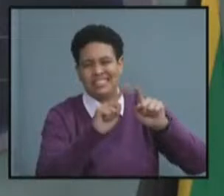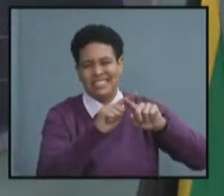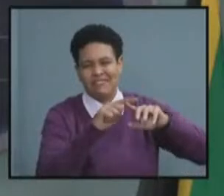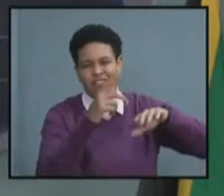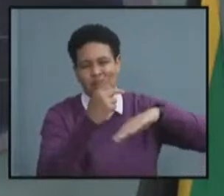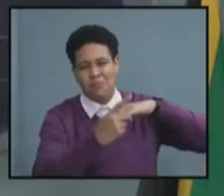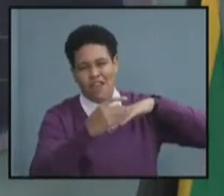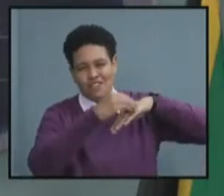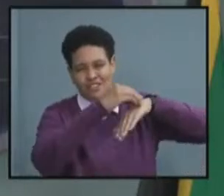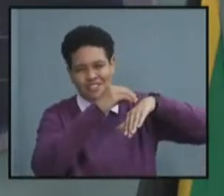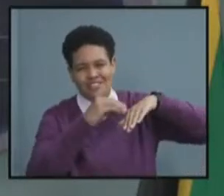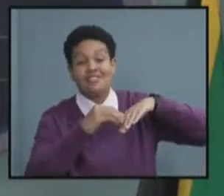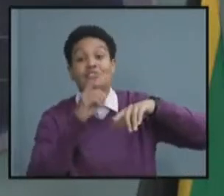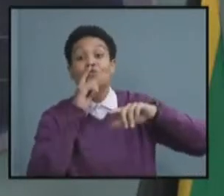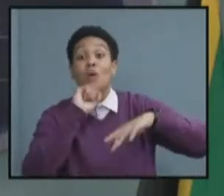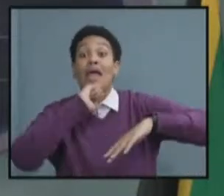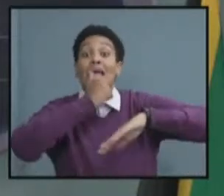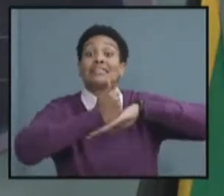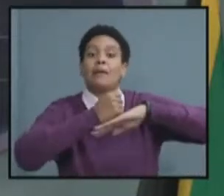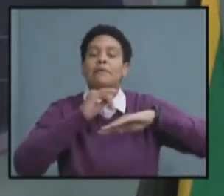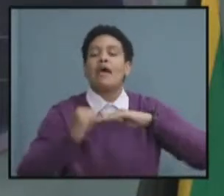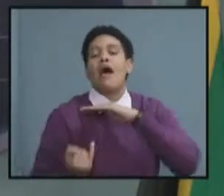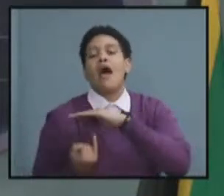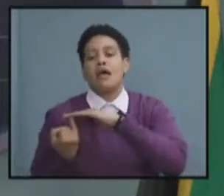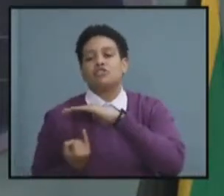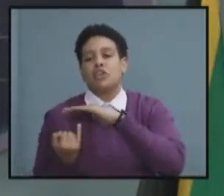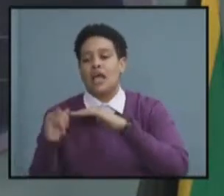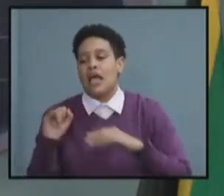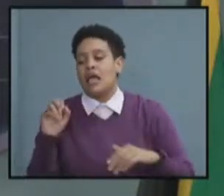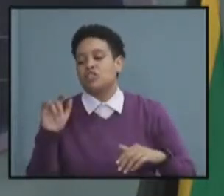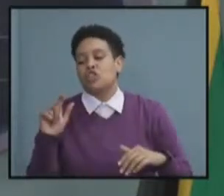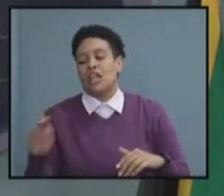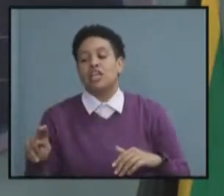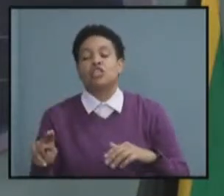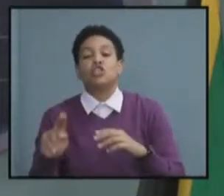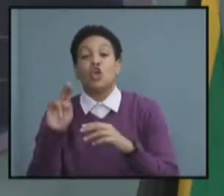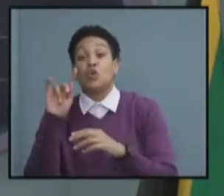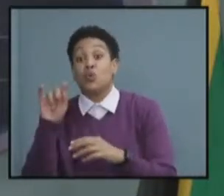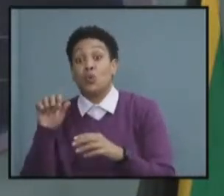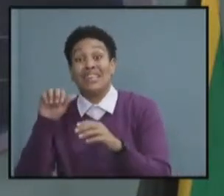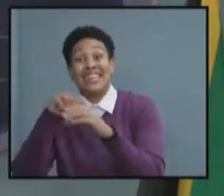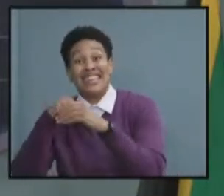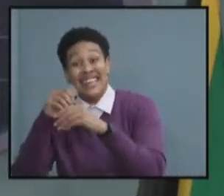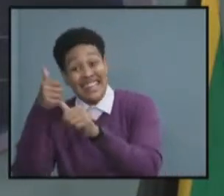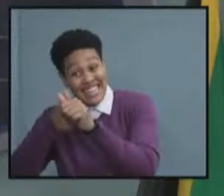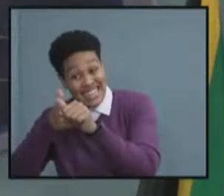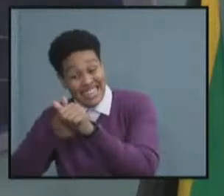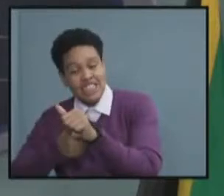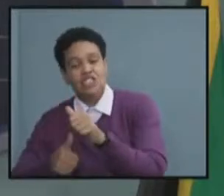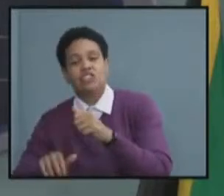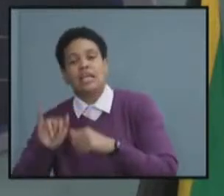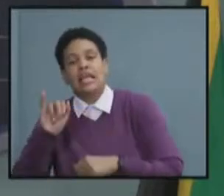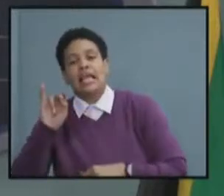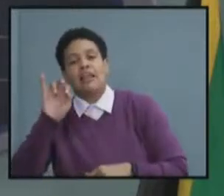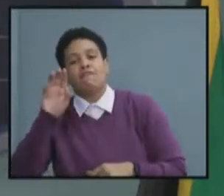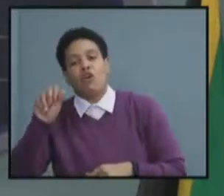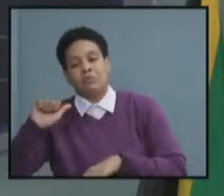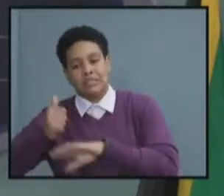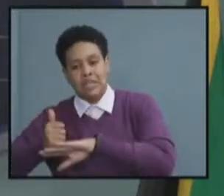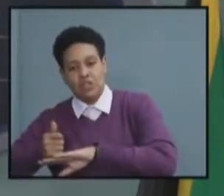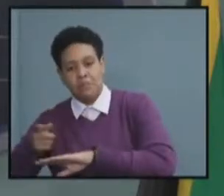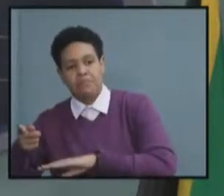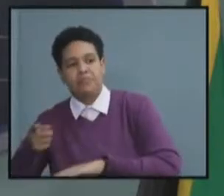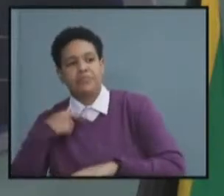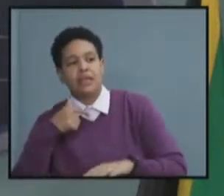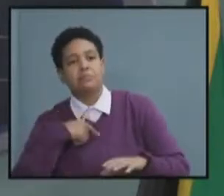isolation units within each infirmary. Let me dispense